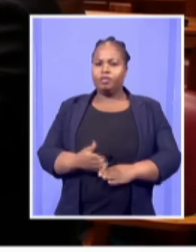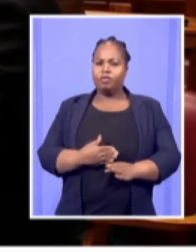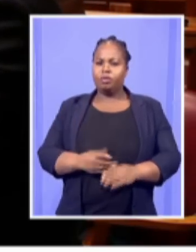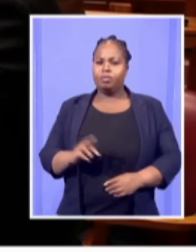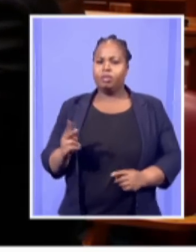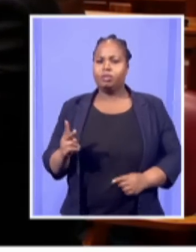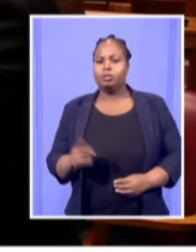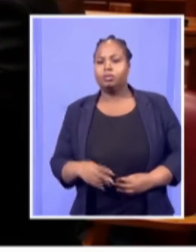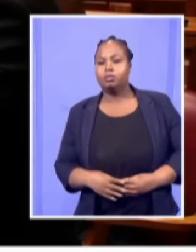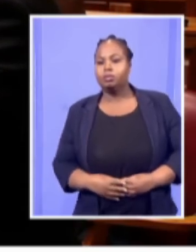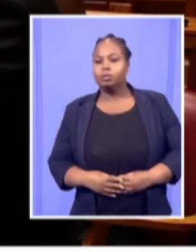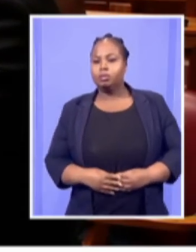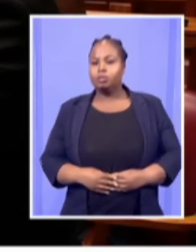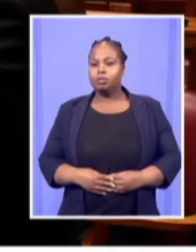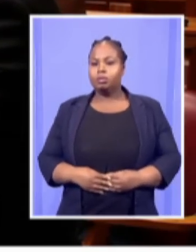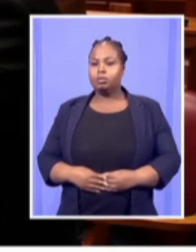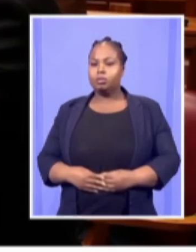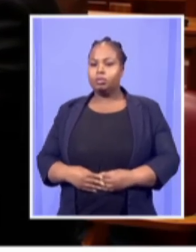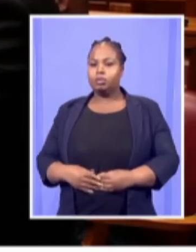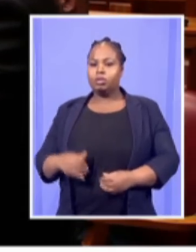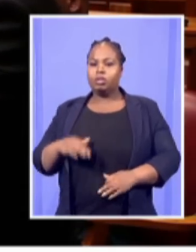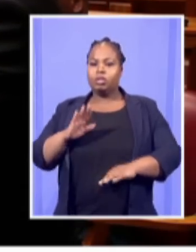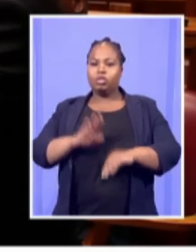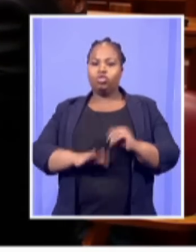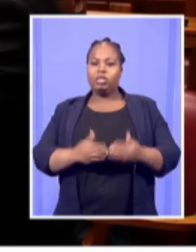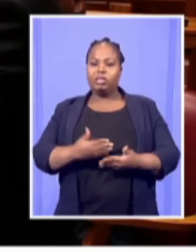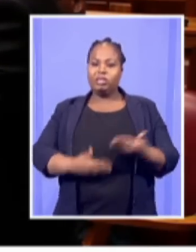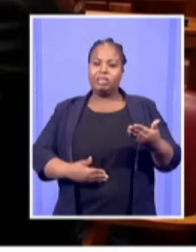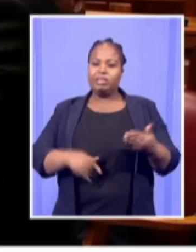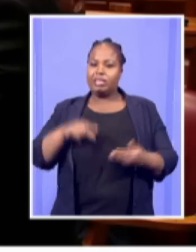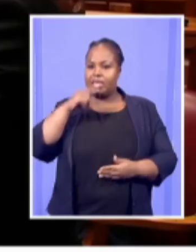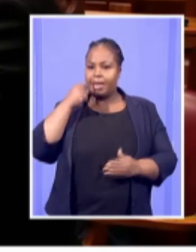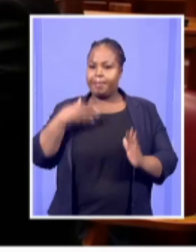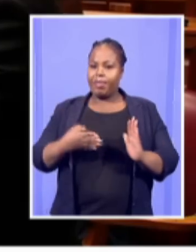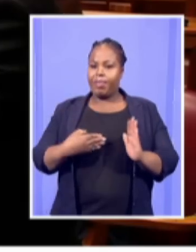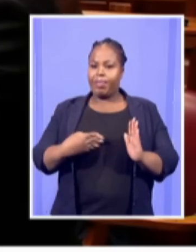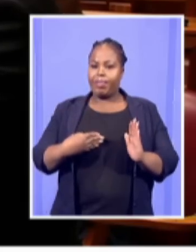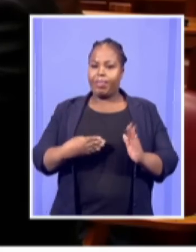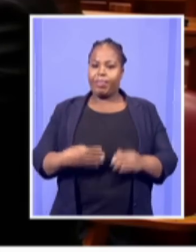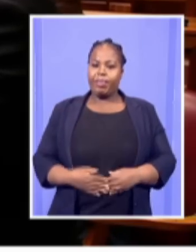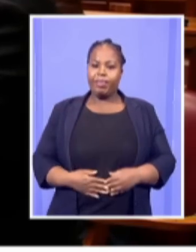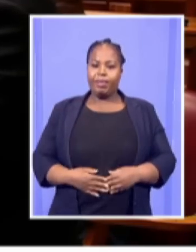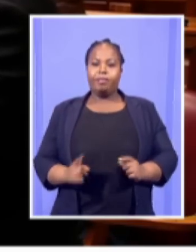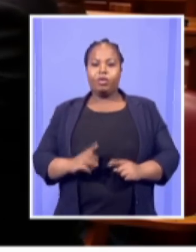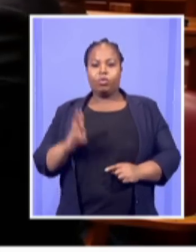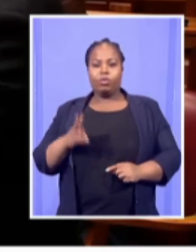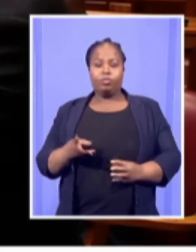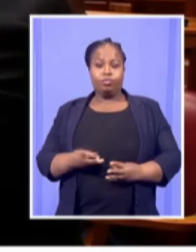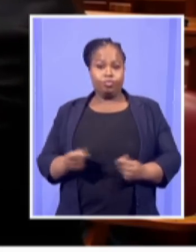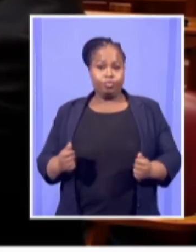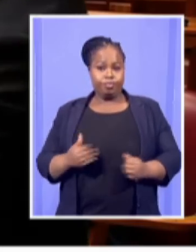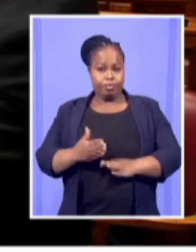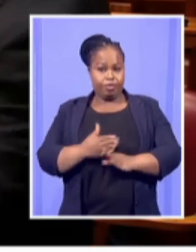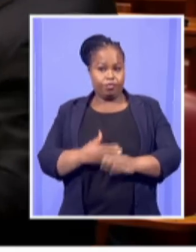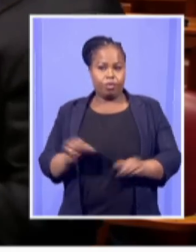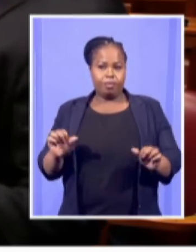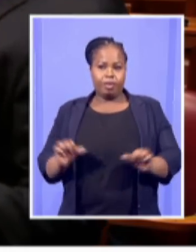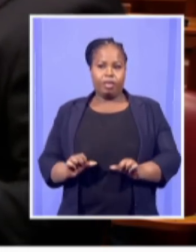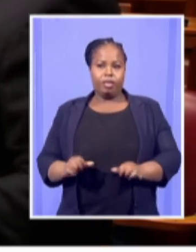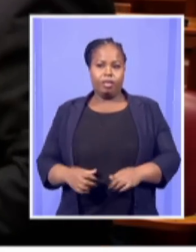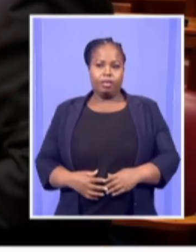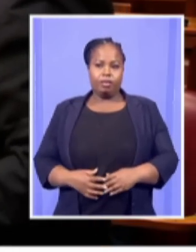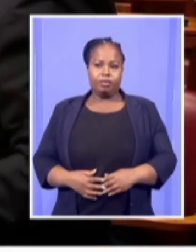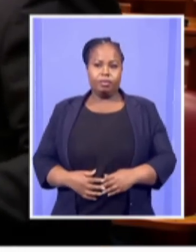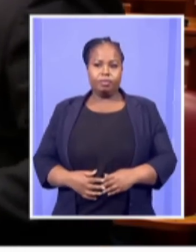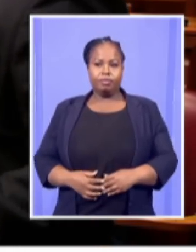it's redacted. His name is not there, but it will be sorted out before the next appearance. The